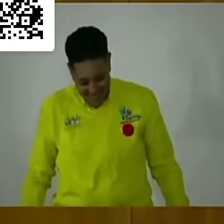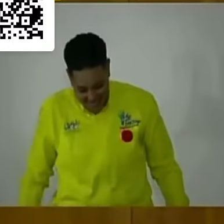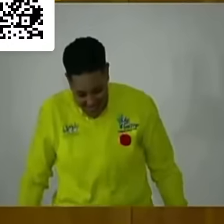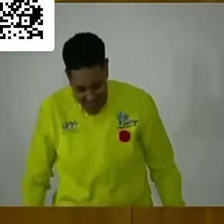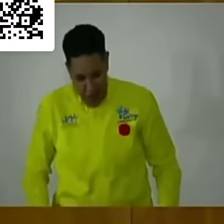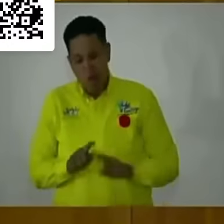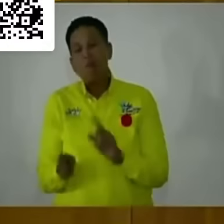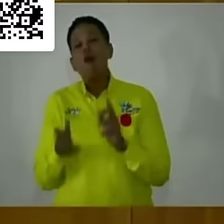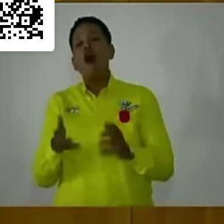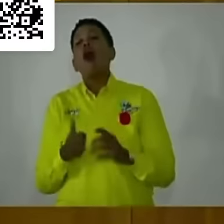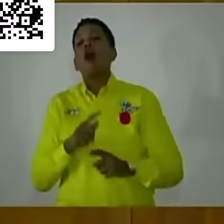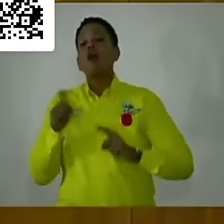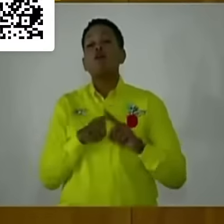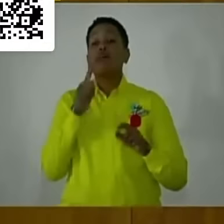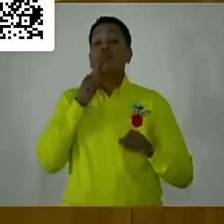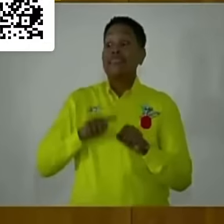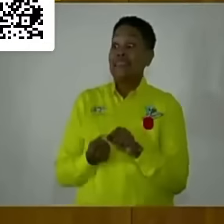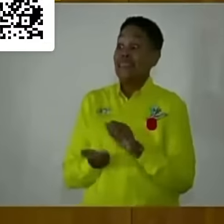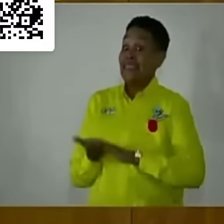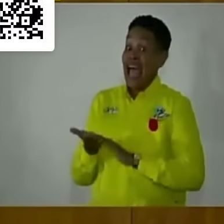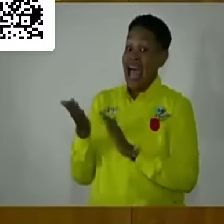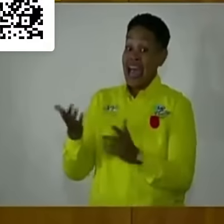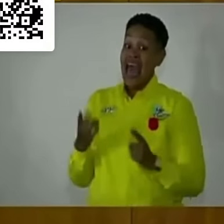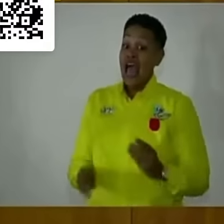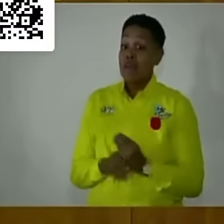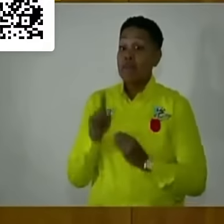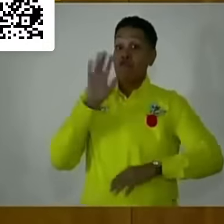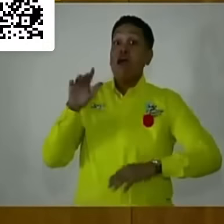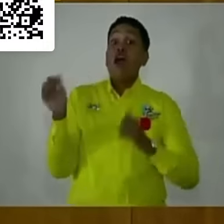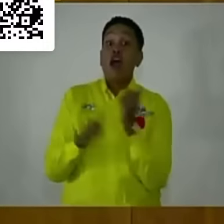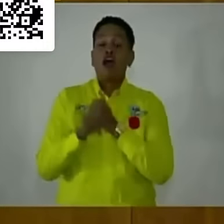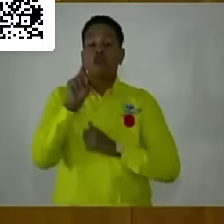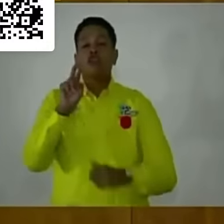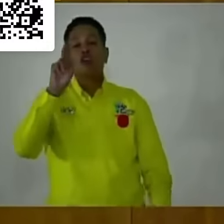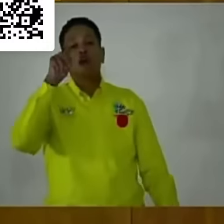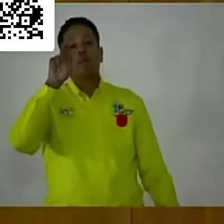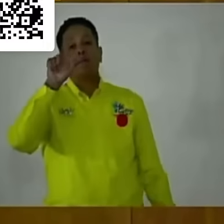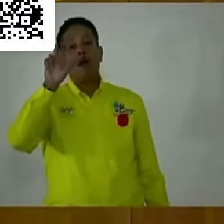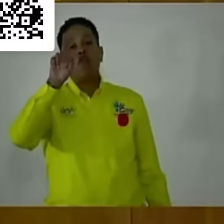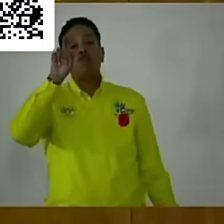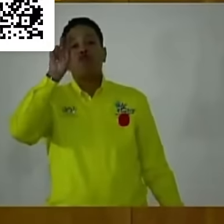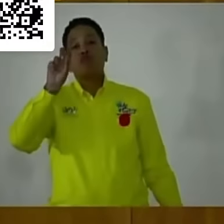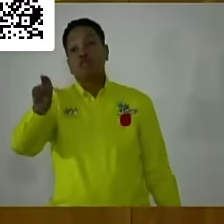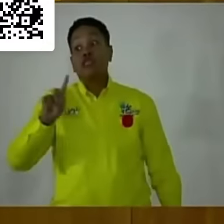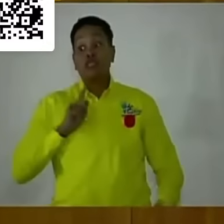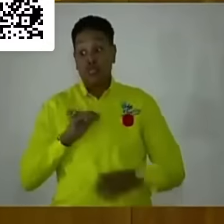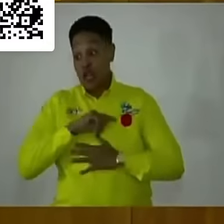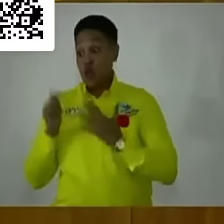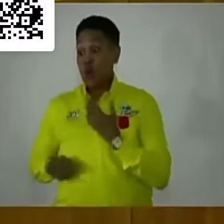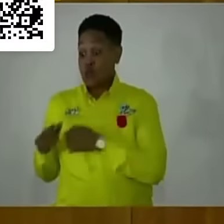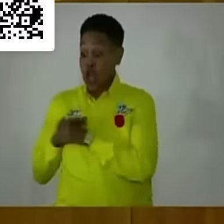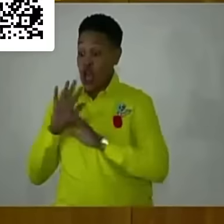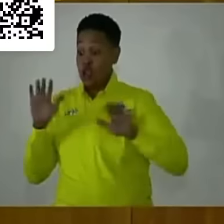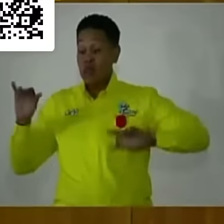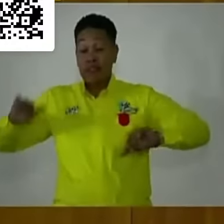But when it started, it was under Dr. Paul Robertson. And those constituents